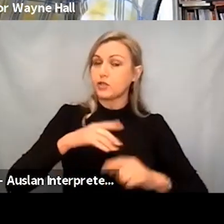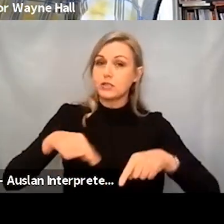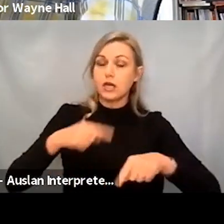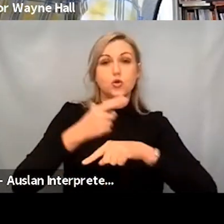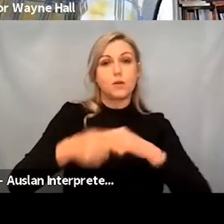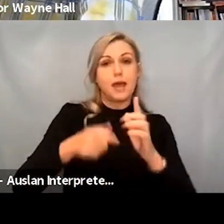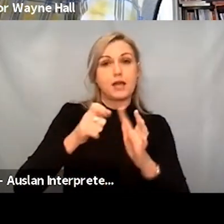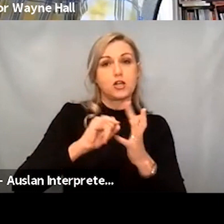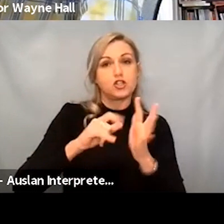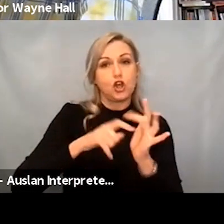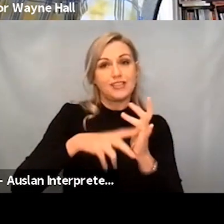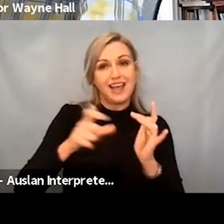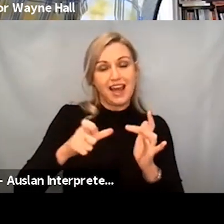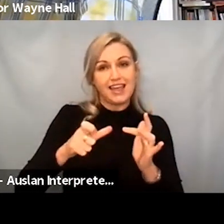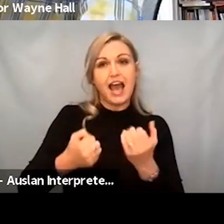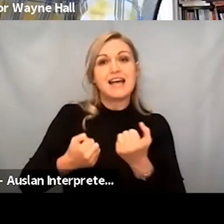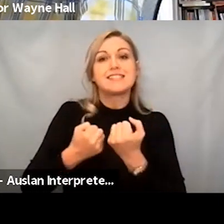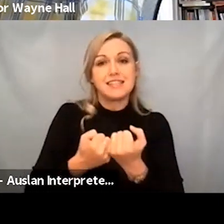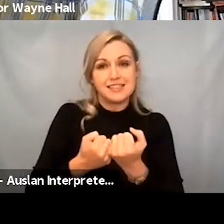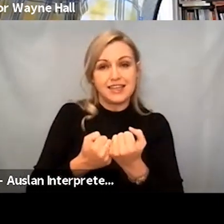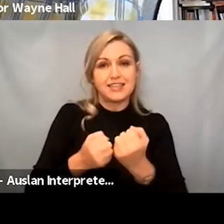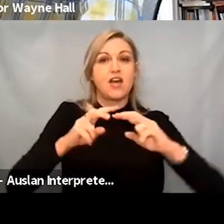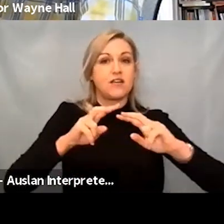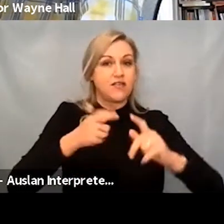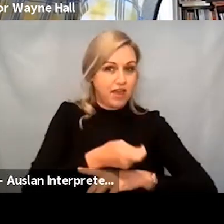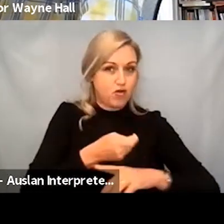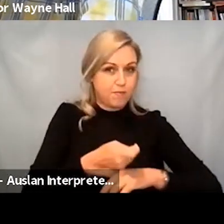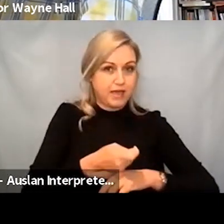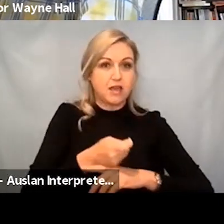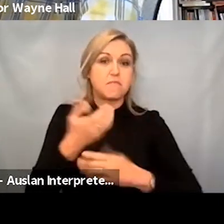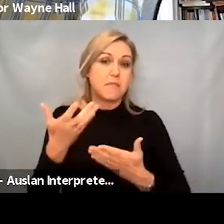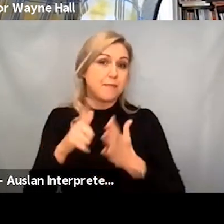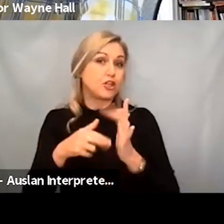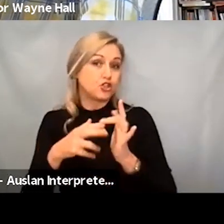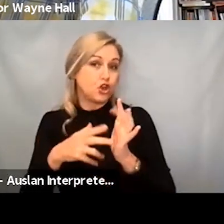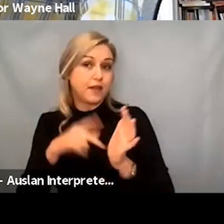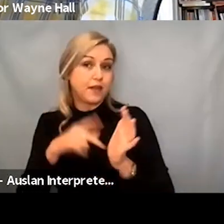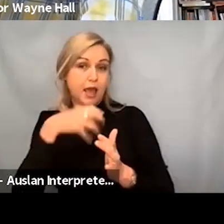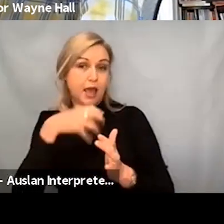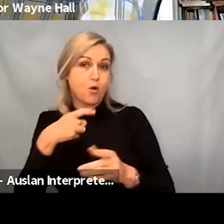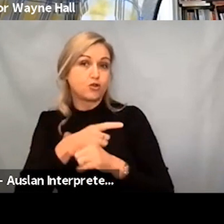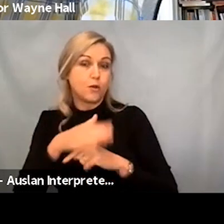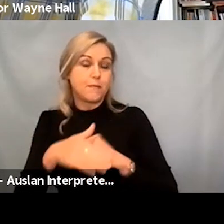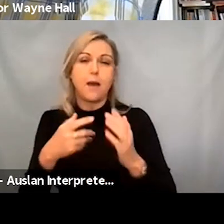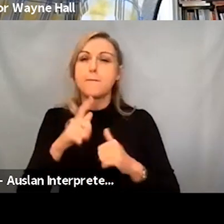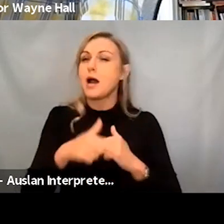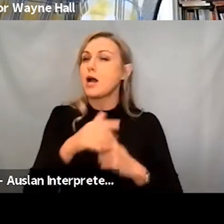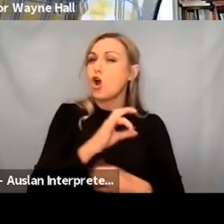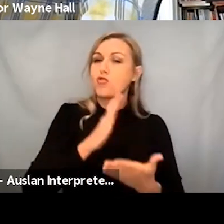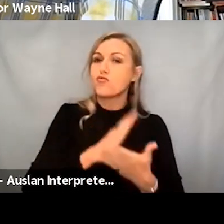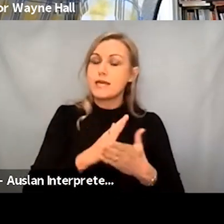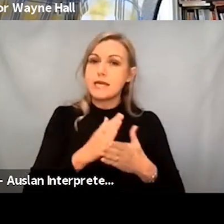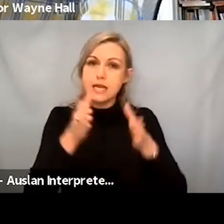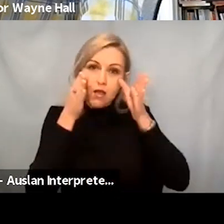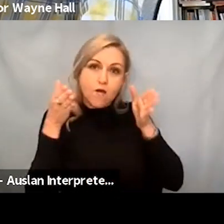psychedelic assisted psychotherapy, which, I mean, maybe Jonathan can talk to, that it's much de-emphasizing the